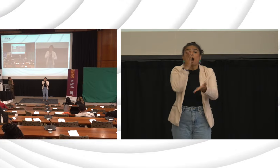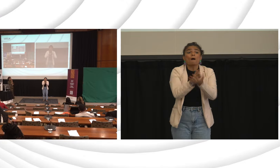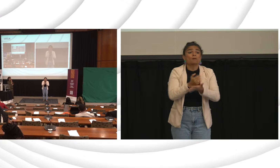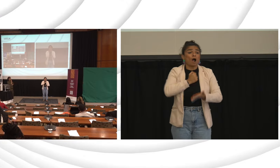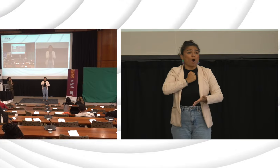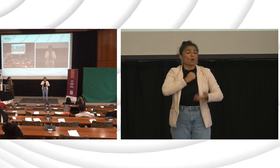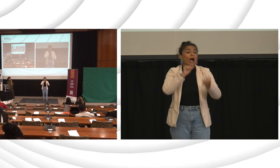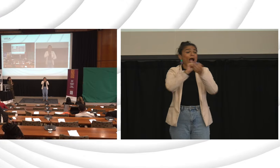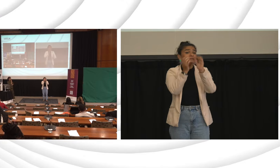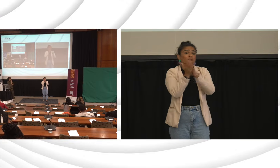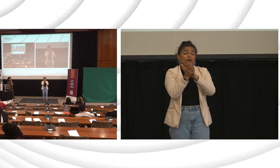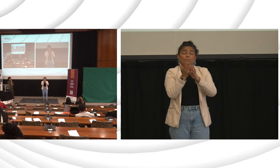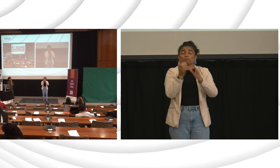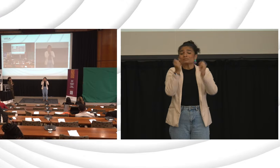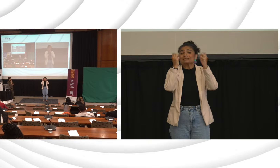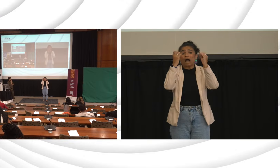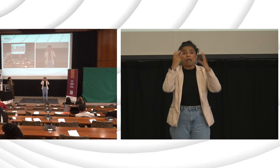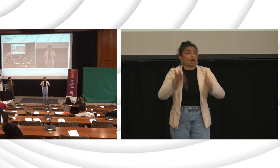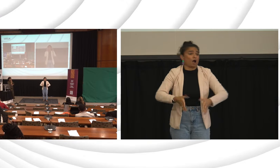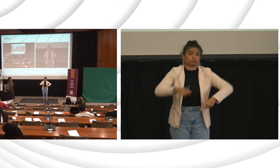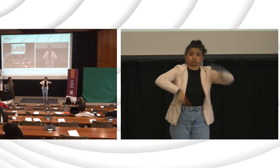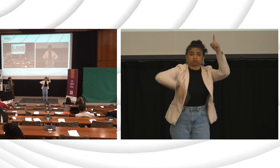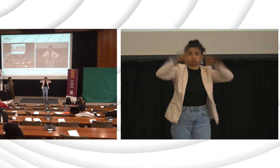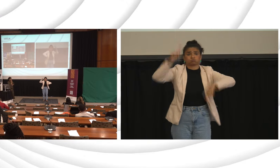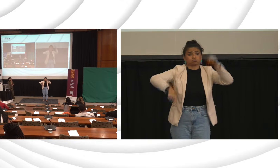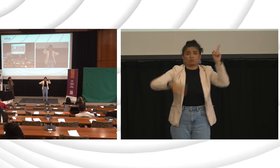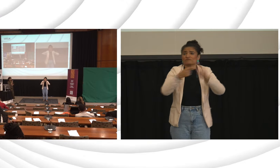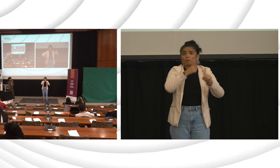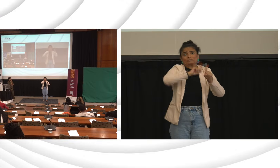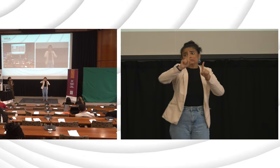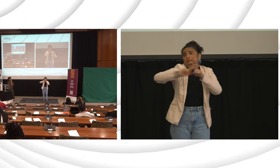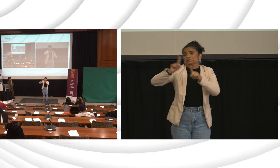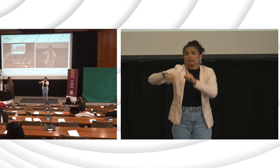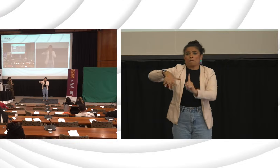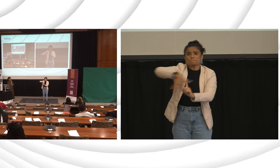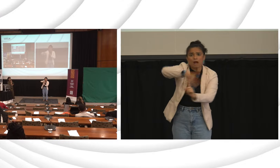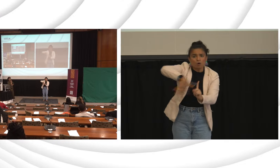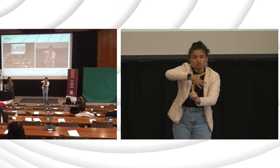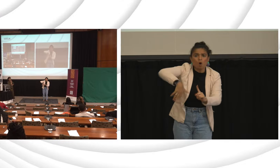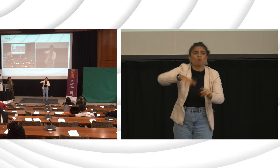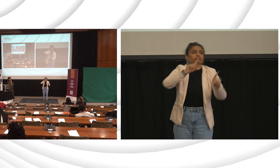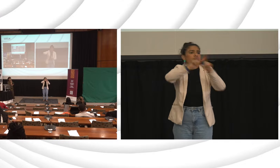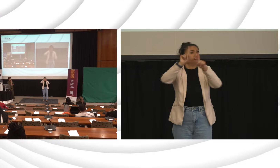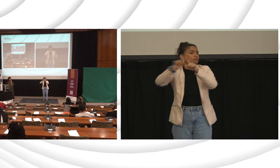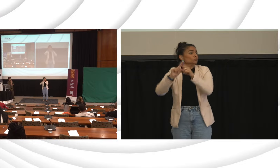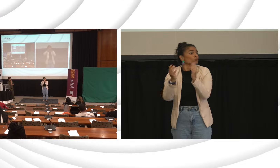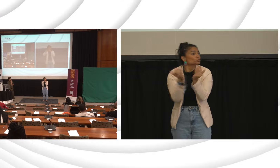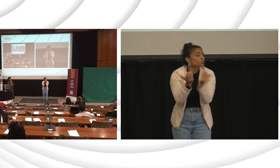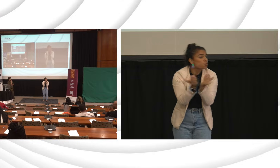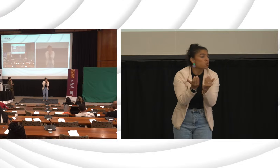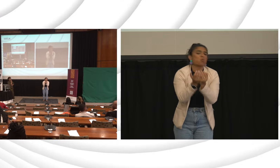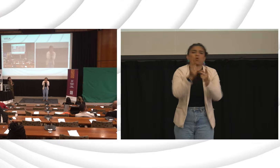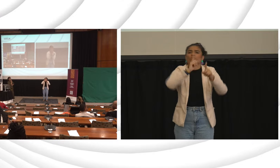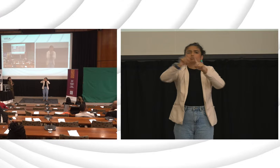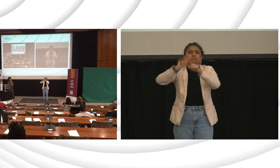same signers. We do apologize for that, but just to let you know, HandLab has been using signers from different backgrounds, different